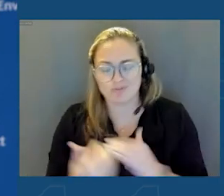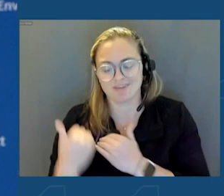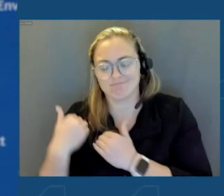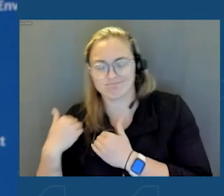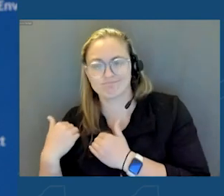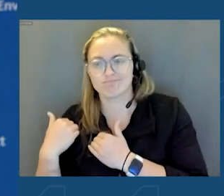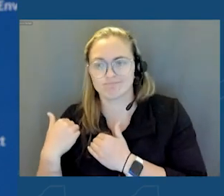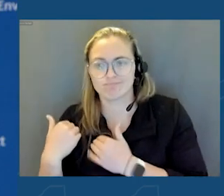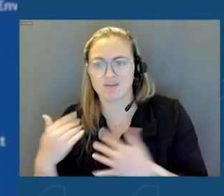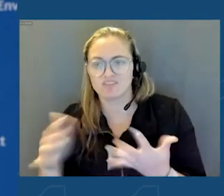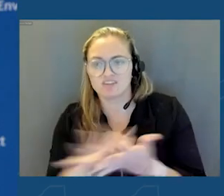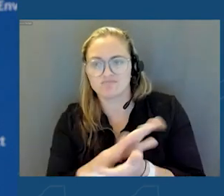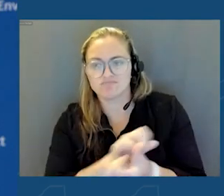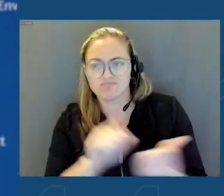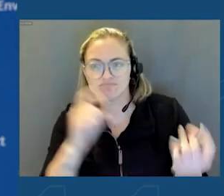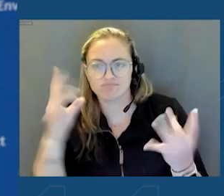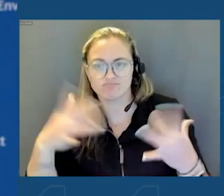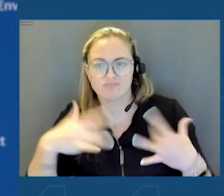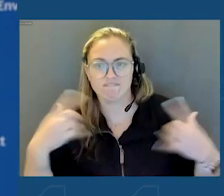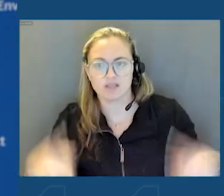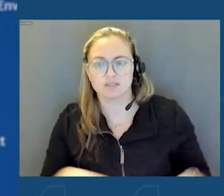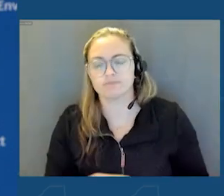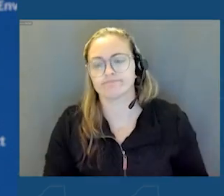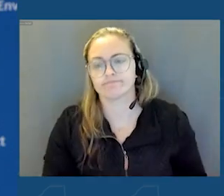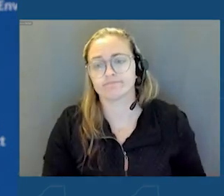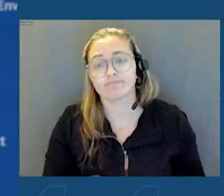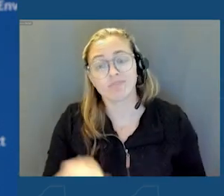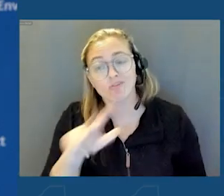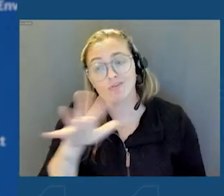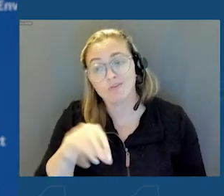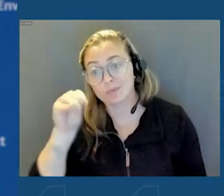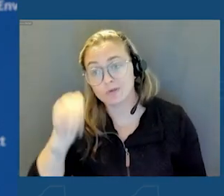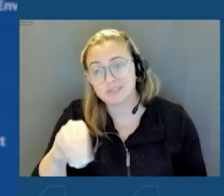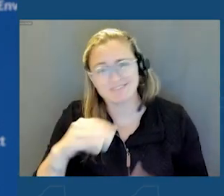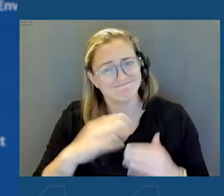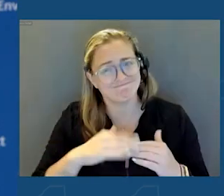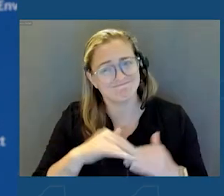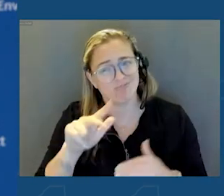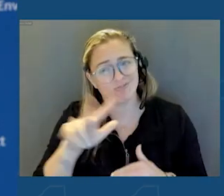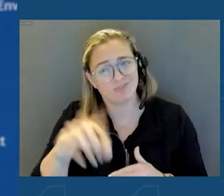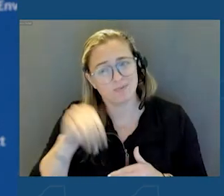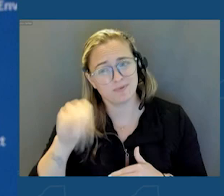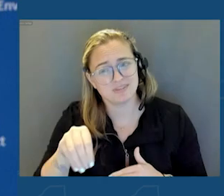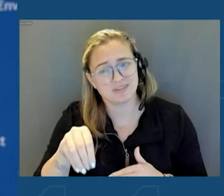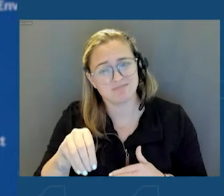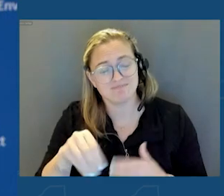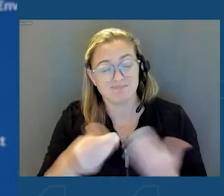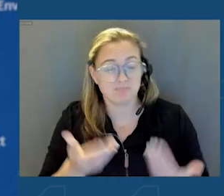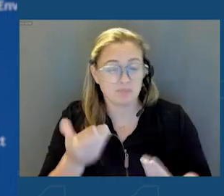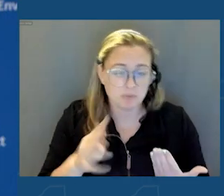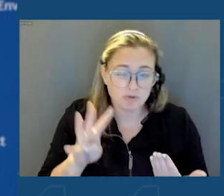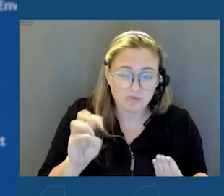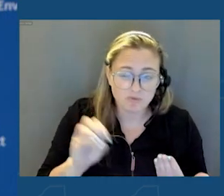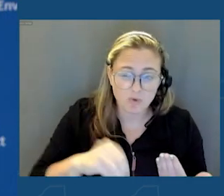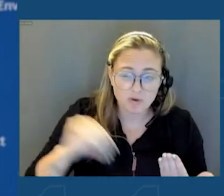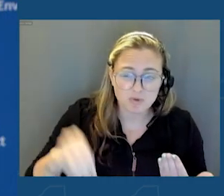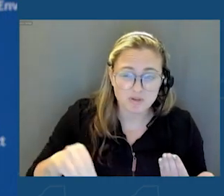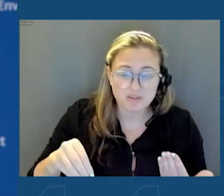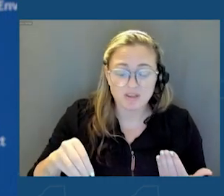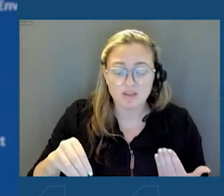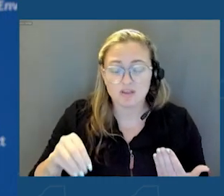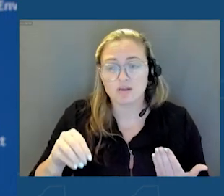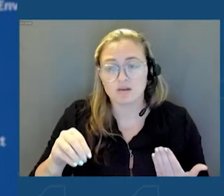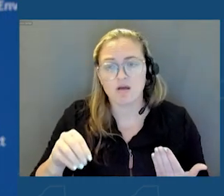cataclysmic events. So 35%, at least 35%, perhaps upwards to 40% of the Bond Act funding